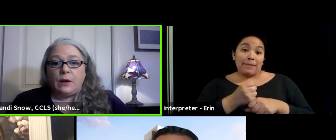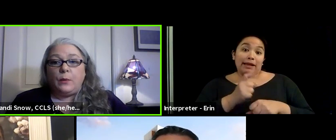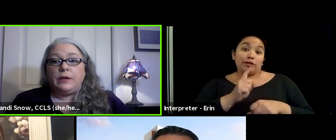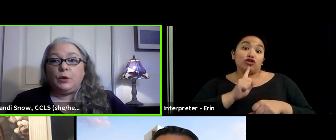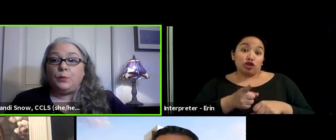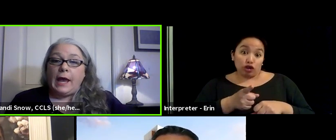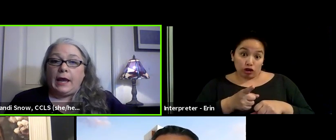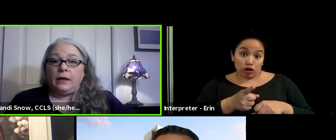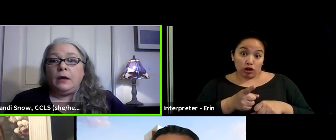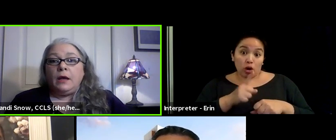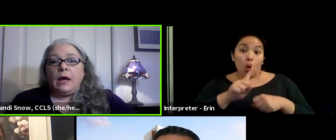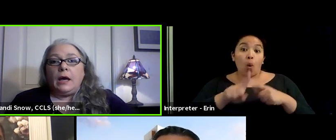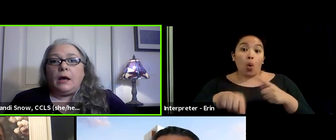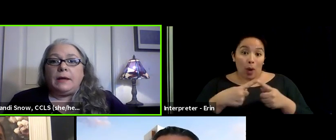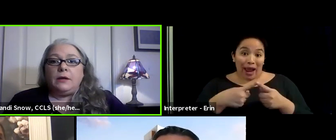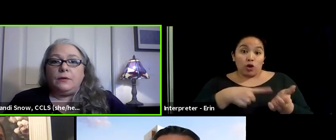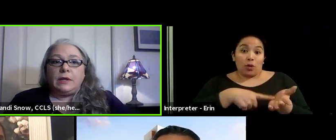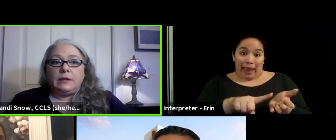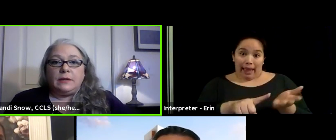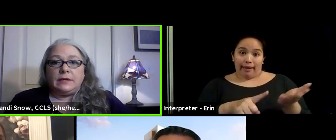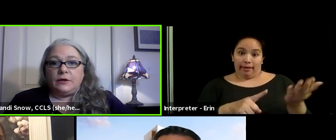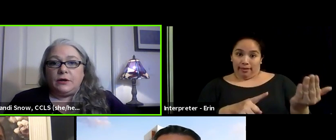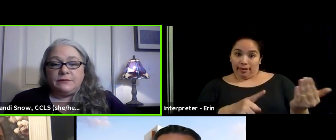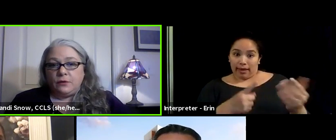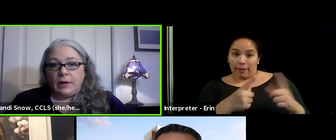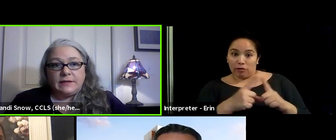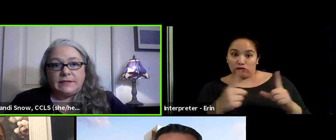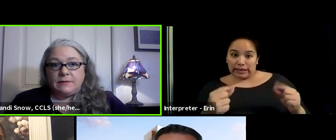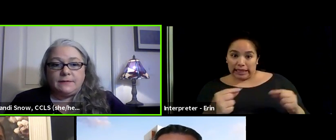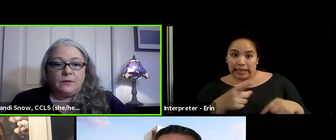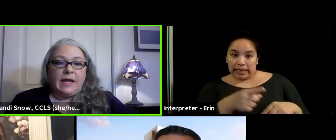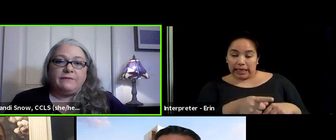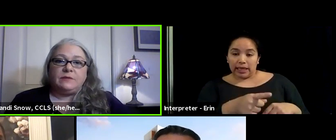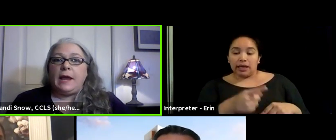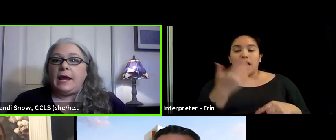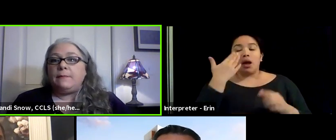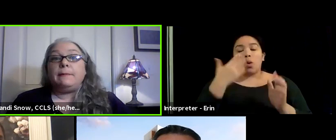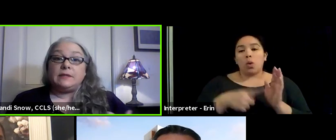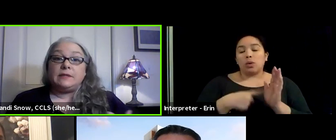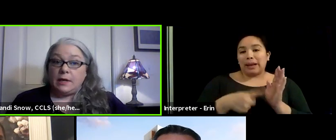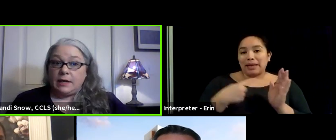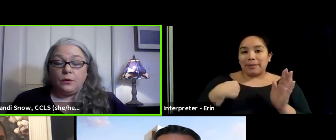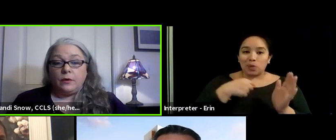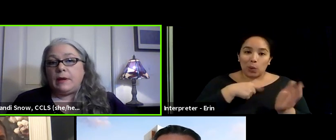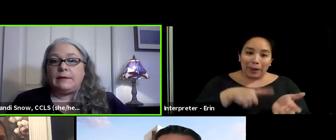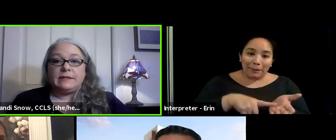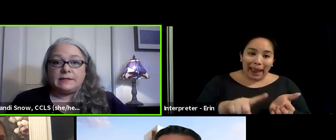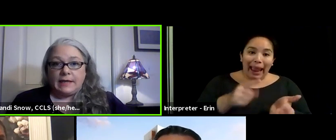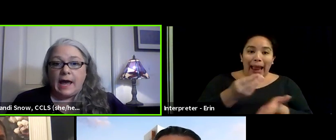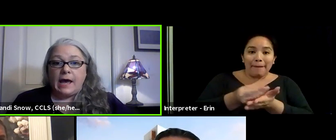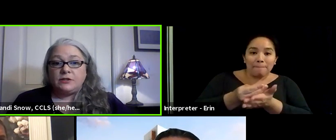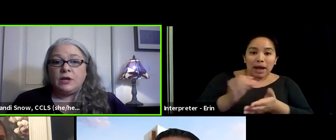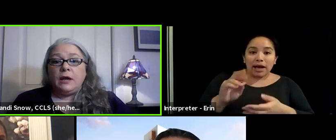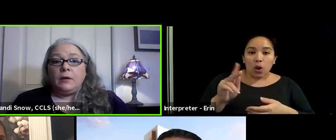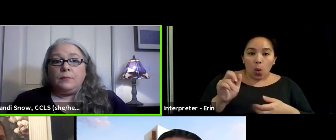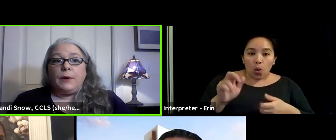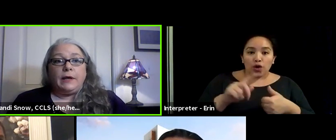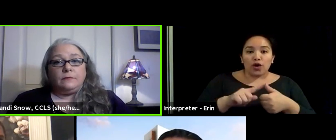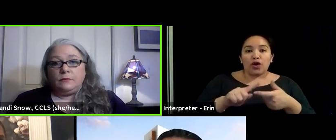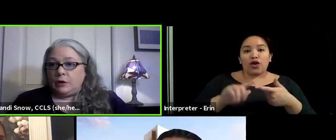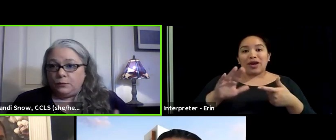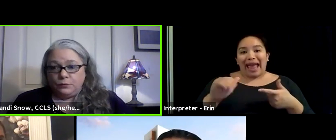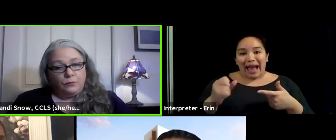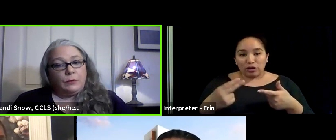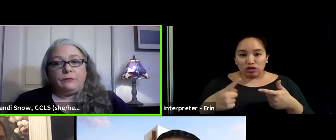you do that when you pay. I know that there are different ways sometimes that we have to pay. Maybe it's a money order, maybe it's cash,